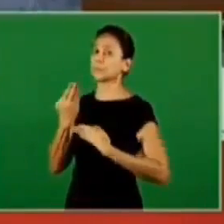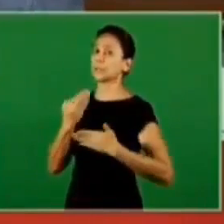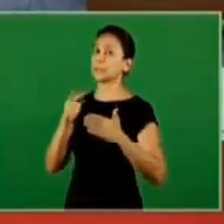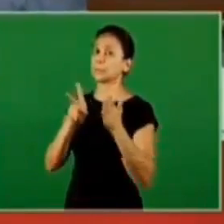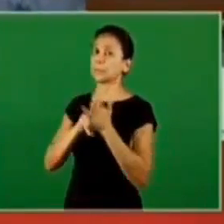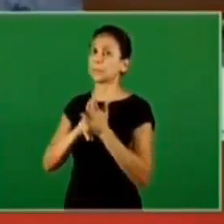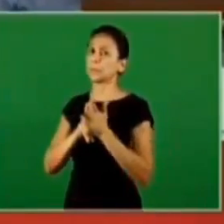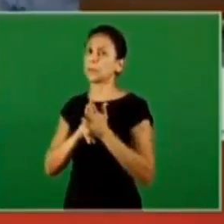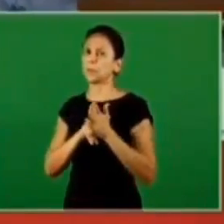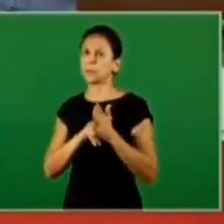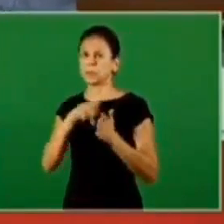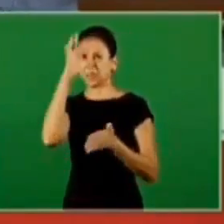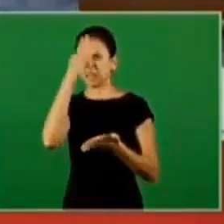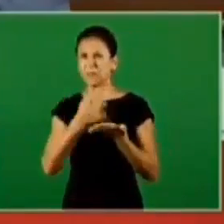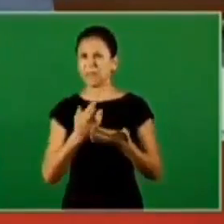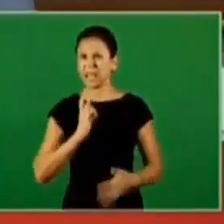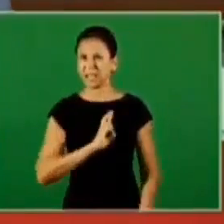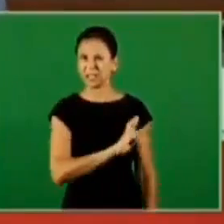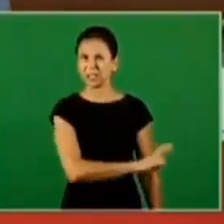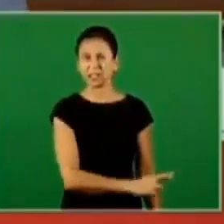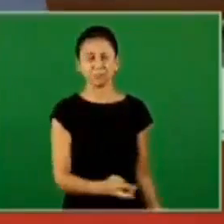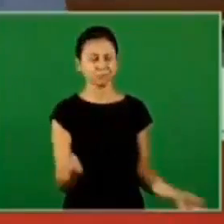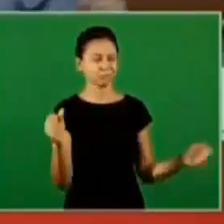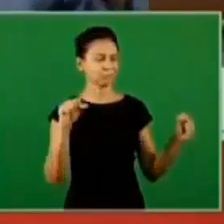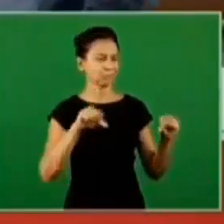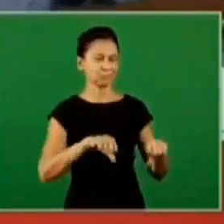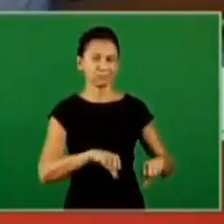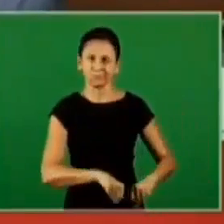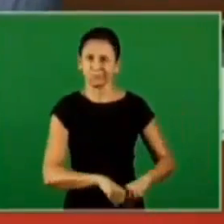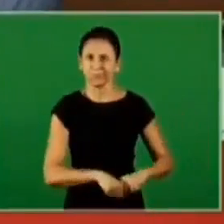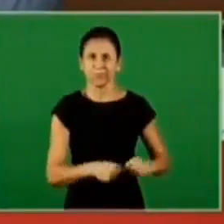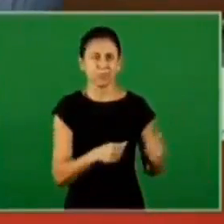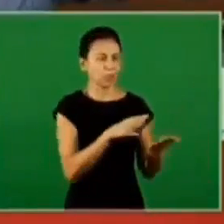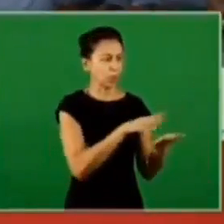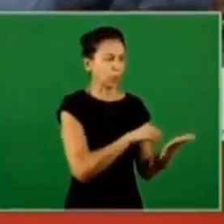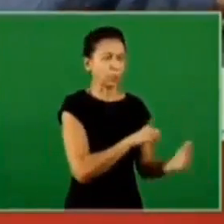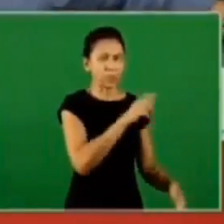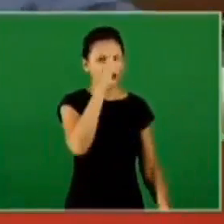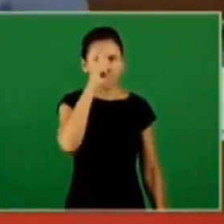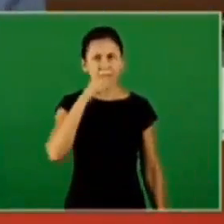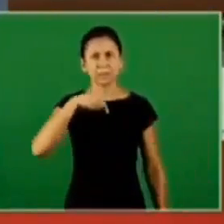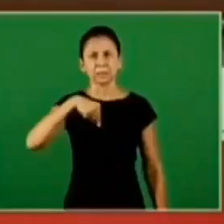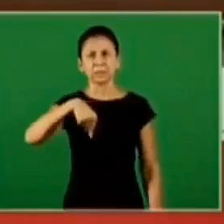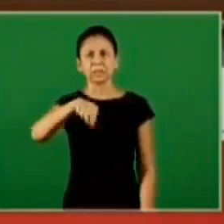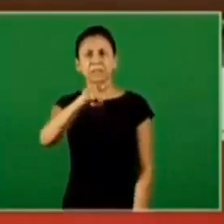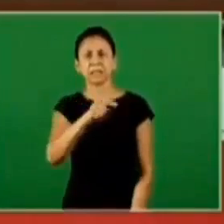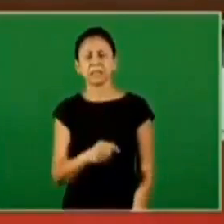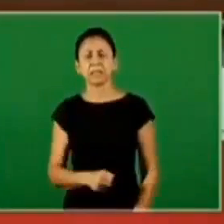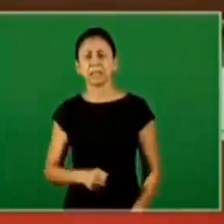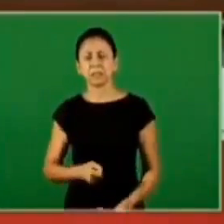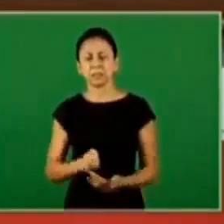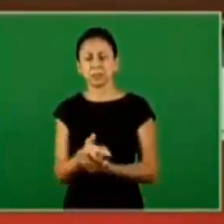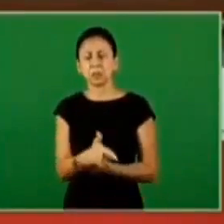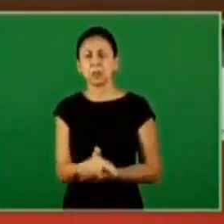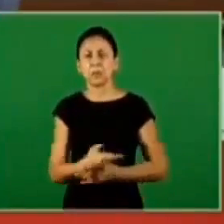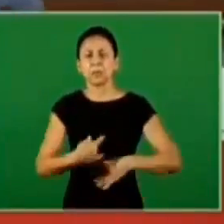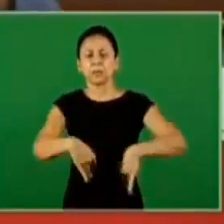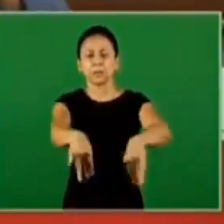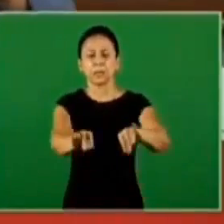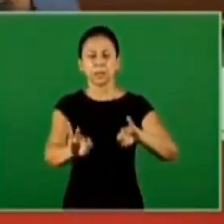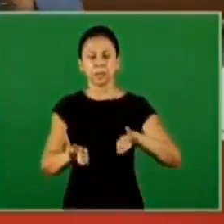is yours, manufactured by religion, you think it's good, and you put a glass of water and ask you to